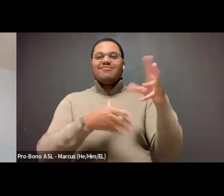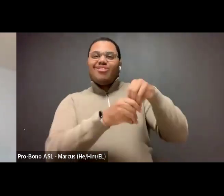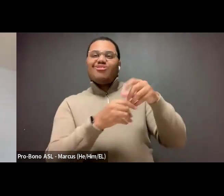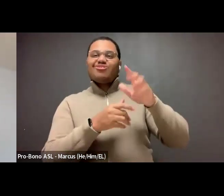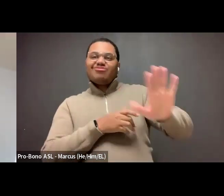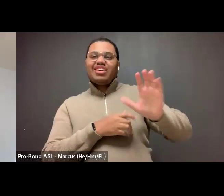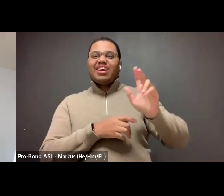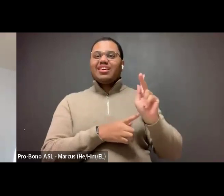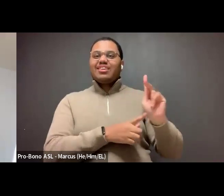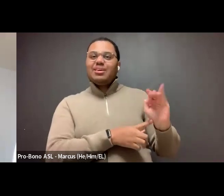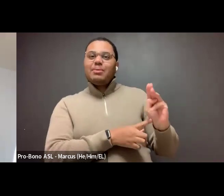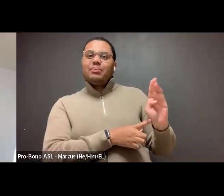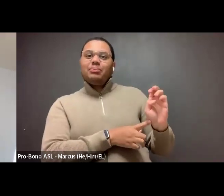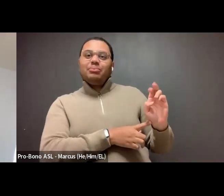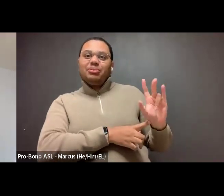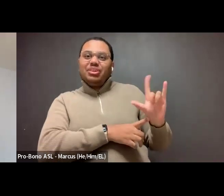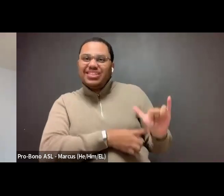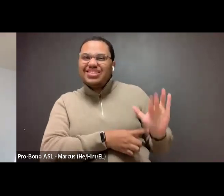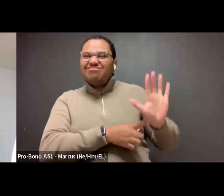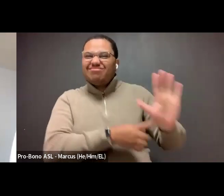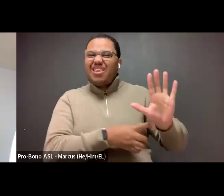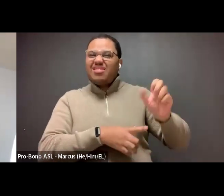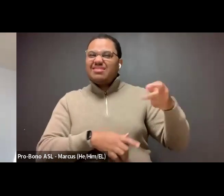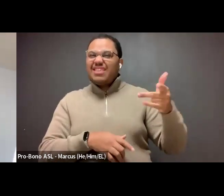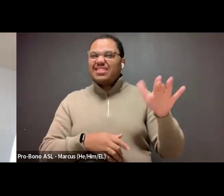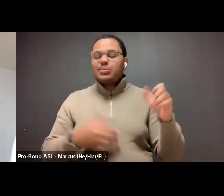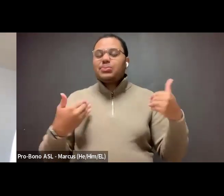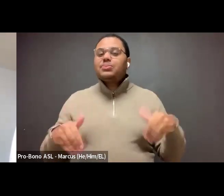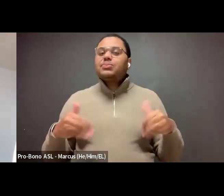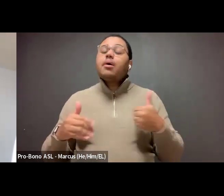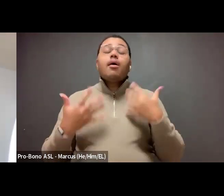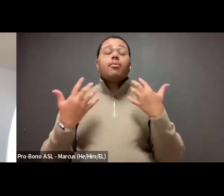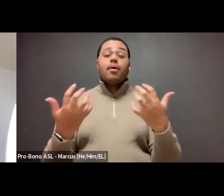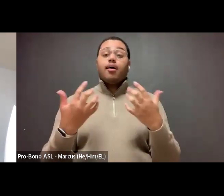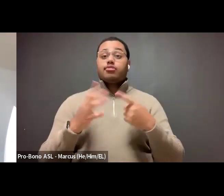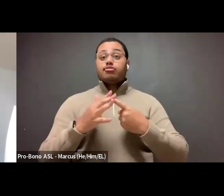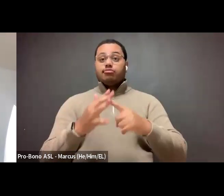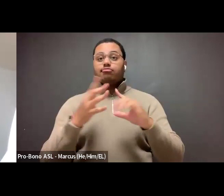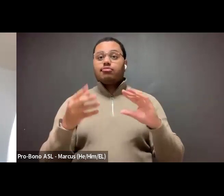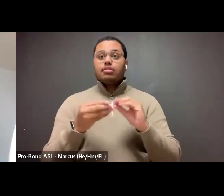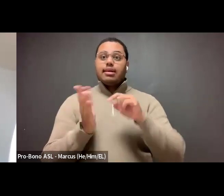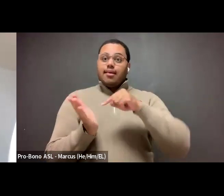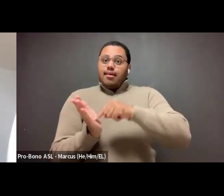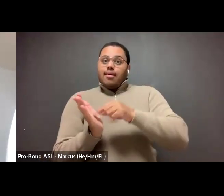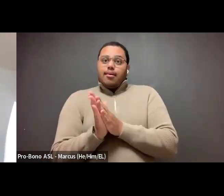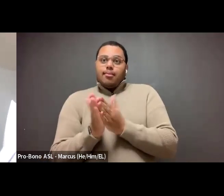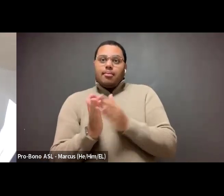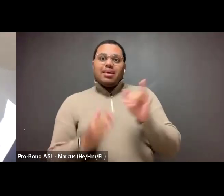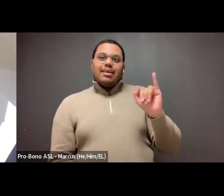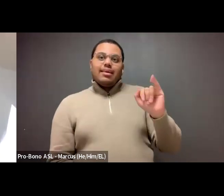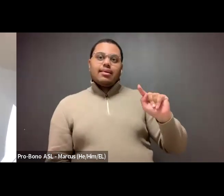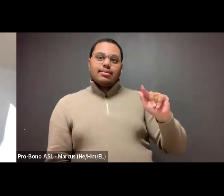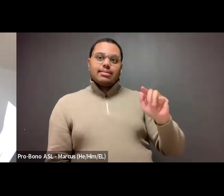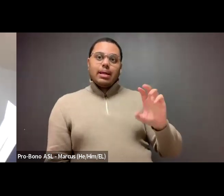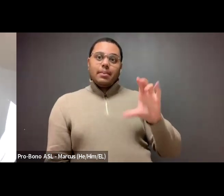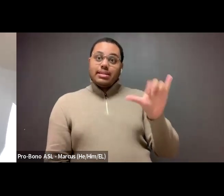So yeah, I just wanted to start with the fact that this book puts forth intimacy work that